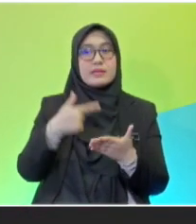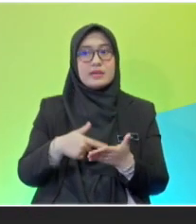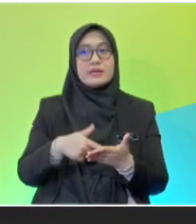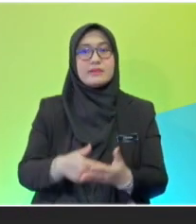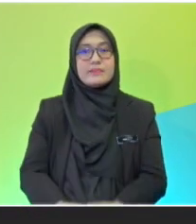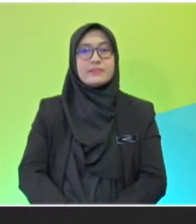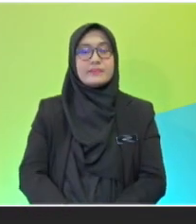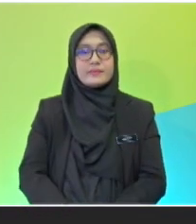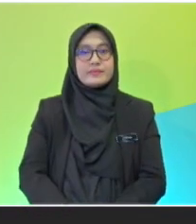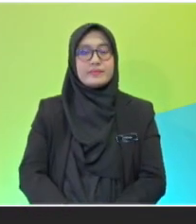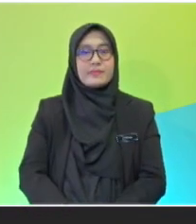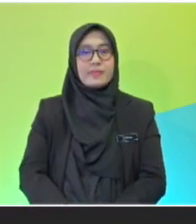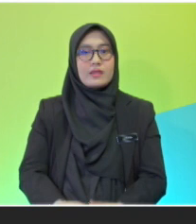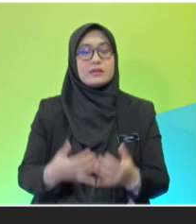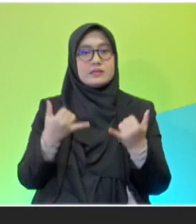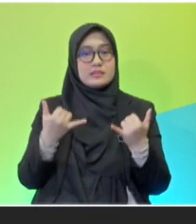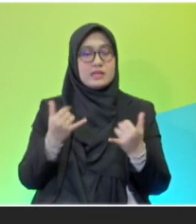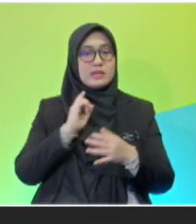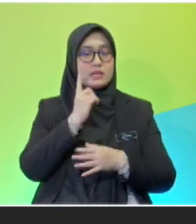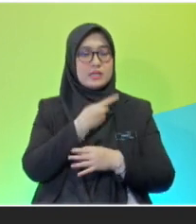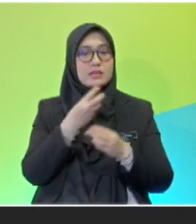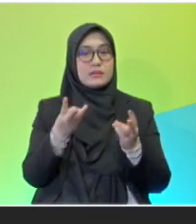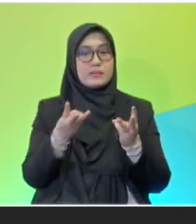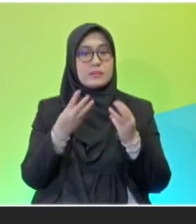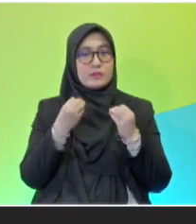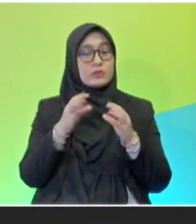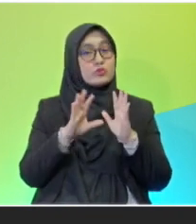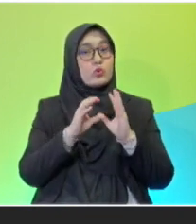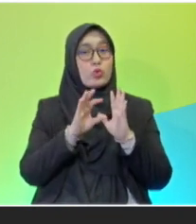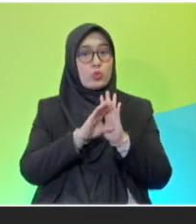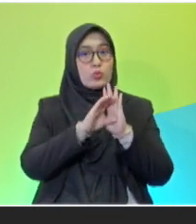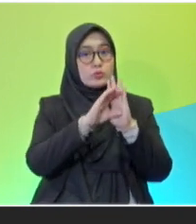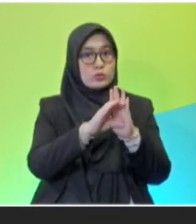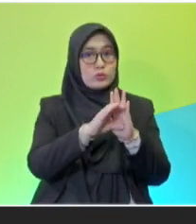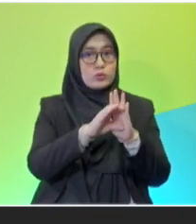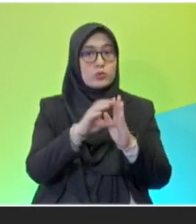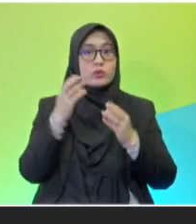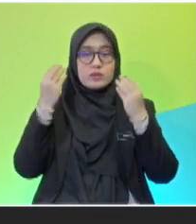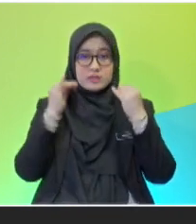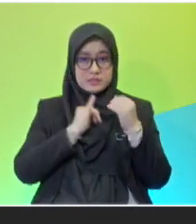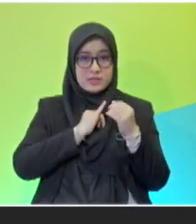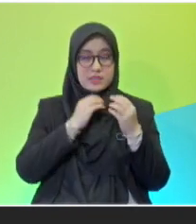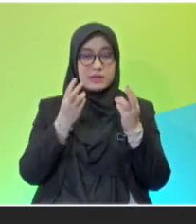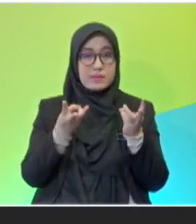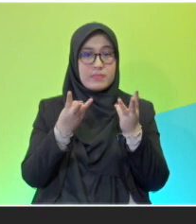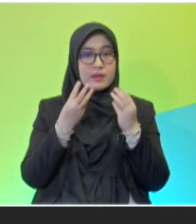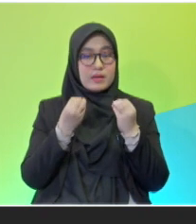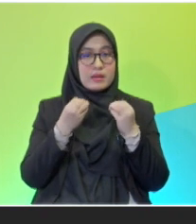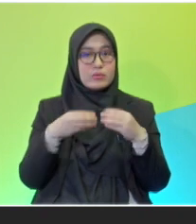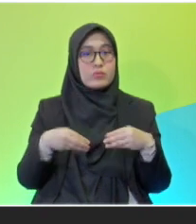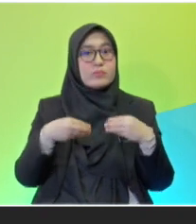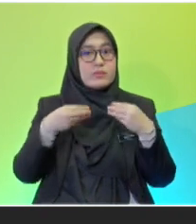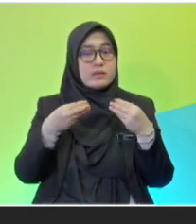Okay, so if I want to award a TP1, right, the pupil can display minimal